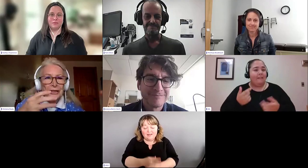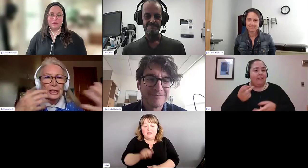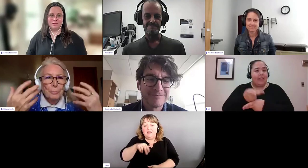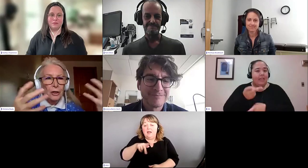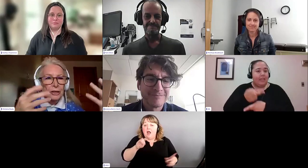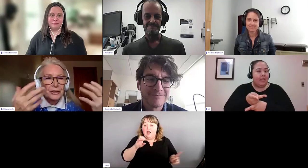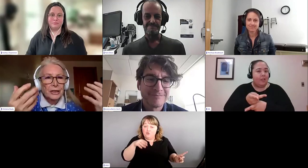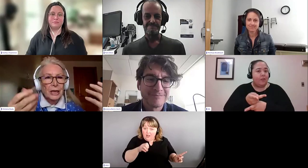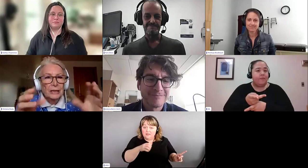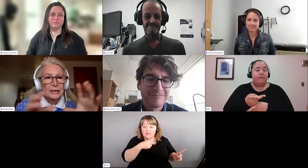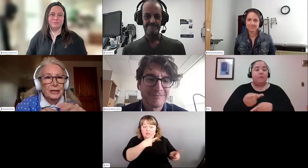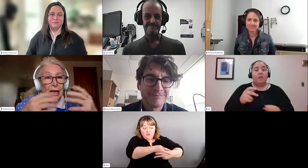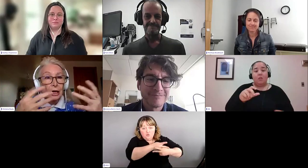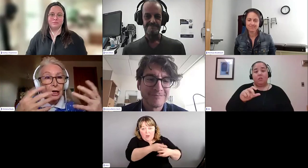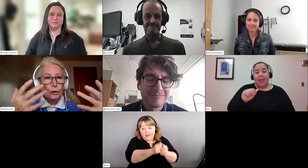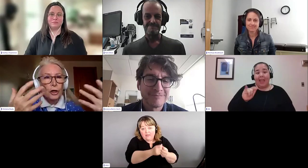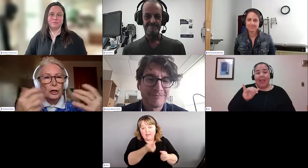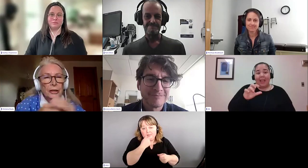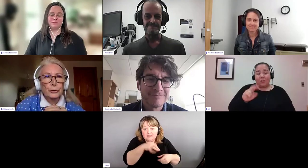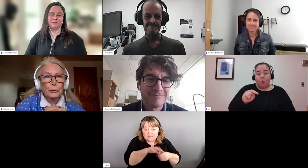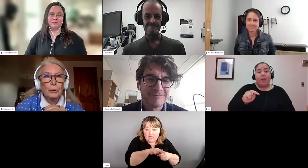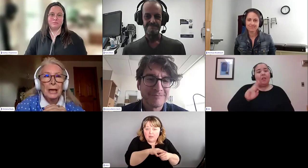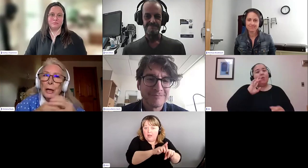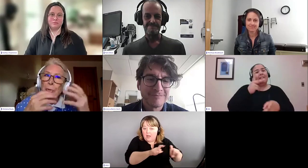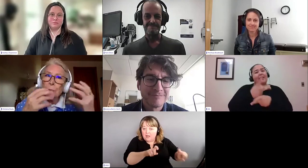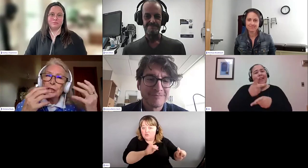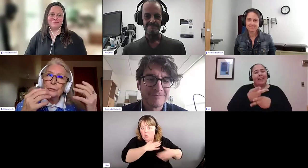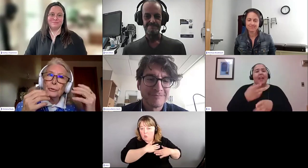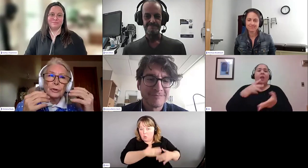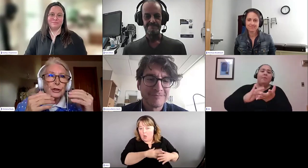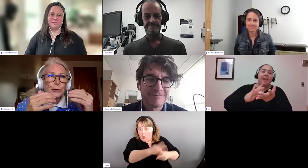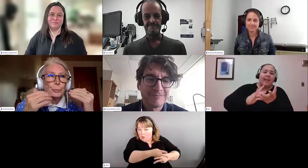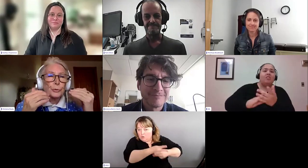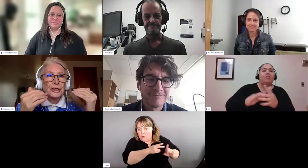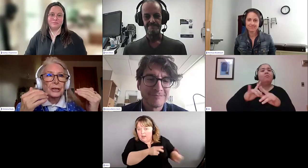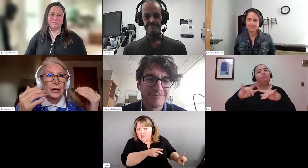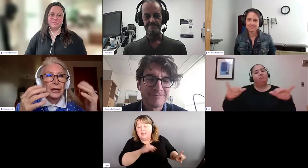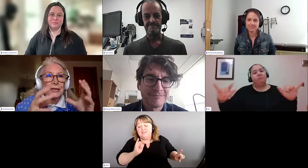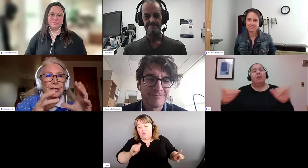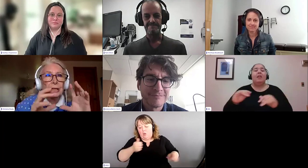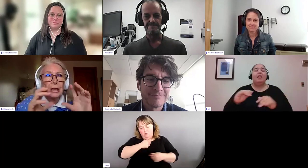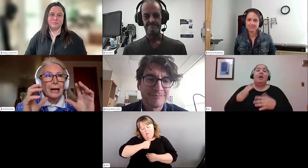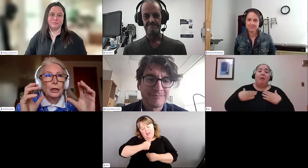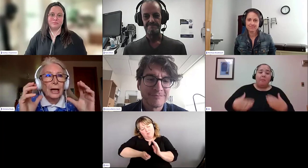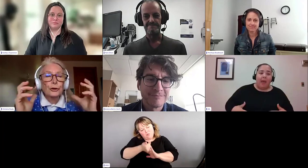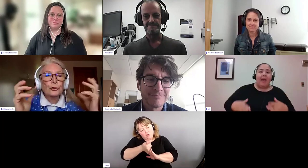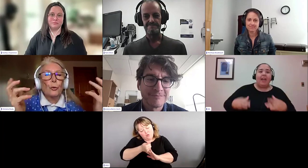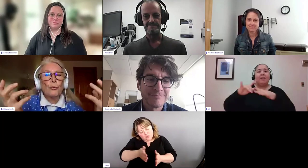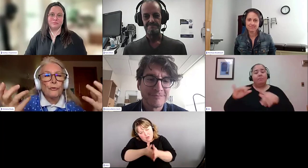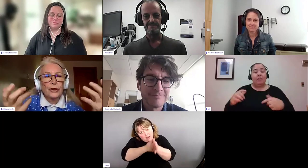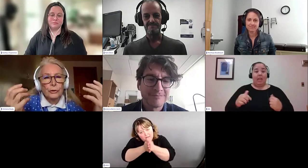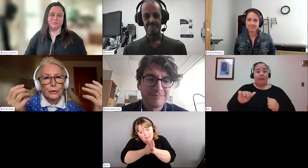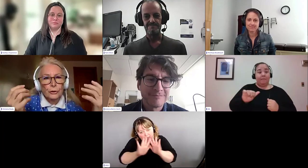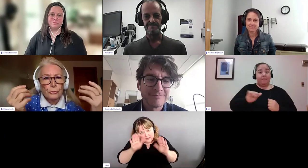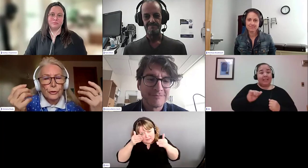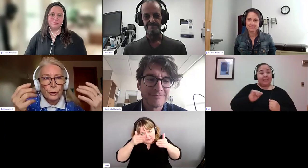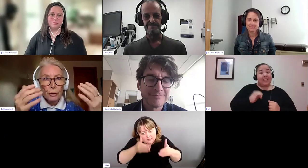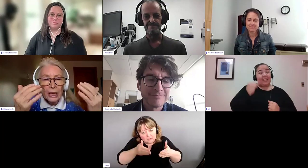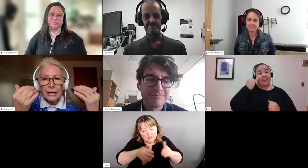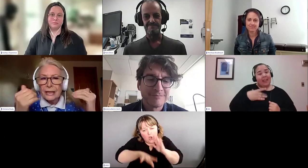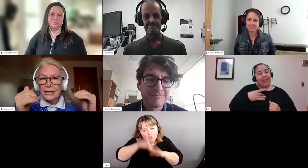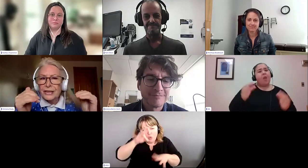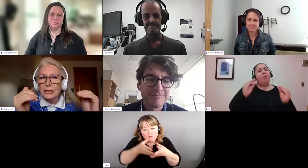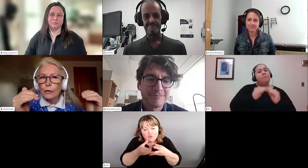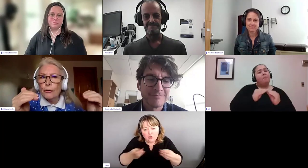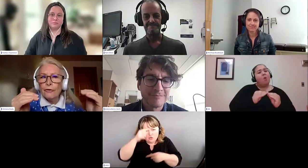Antoine takes care, if you like, with medication, etc., the body and everything. And for myself, if you like, I'm more